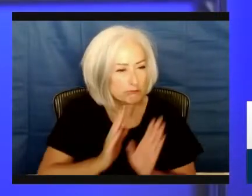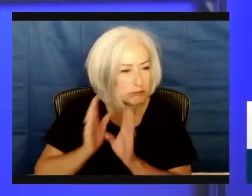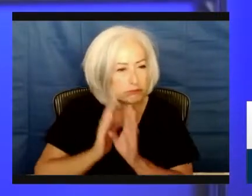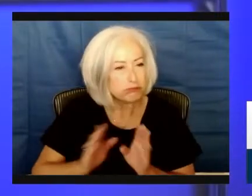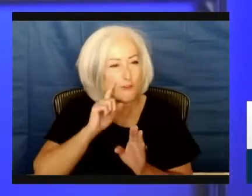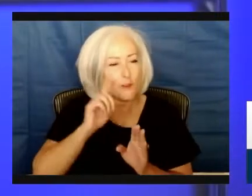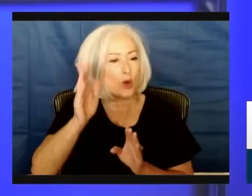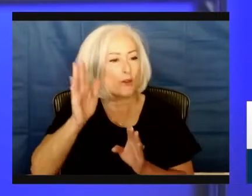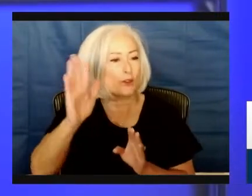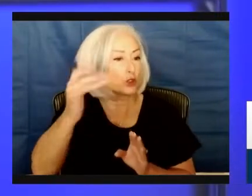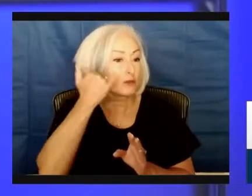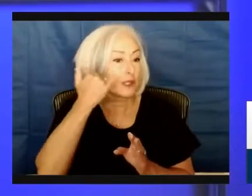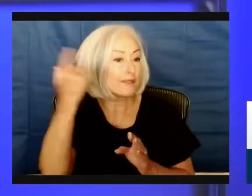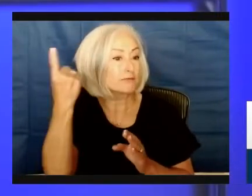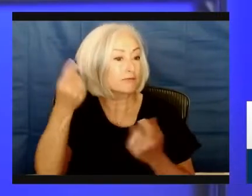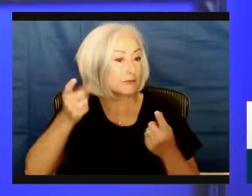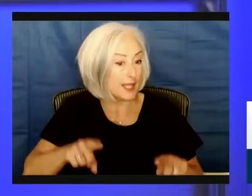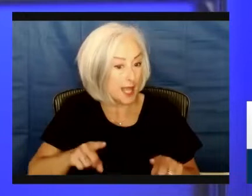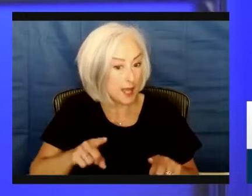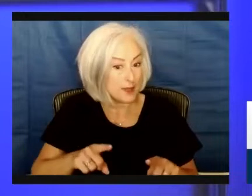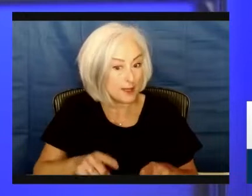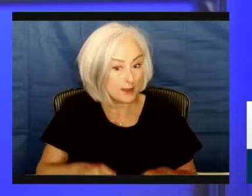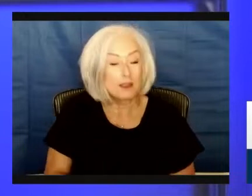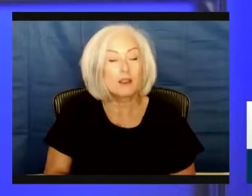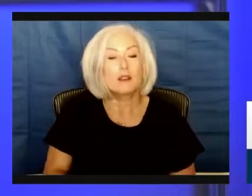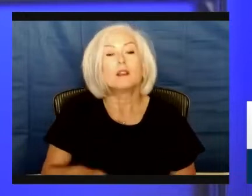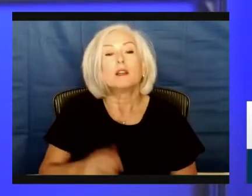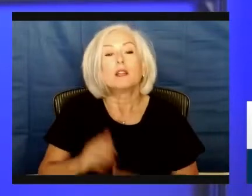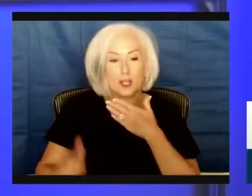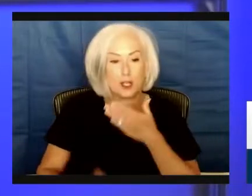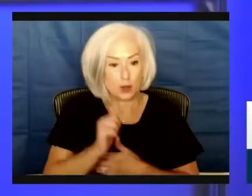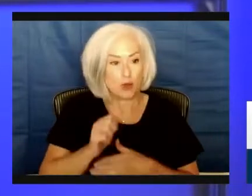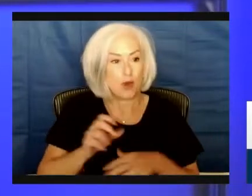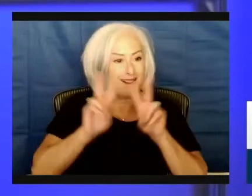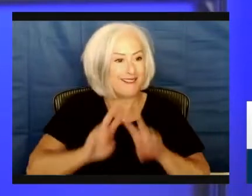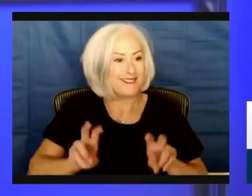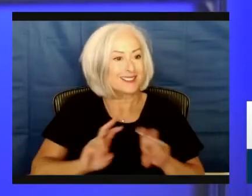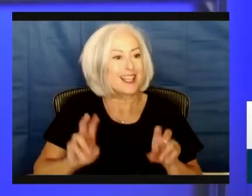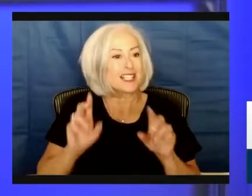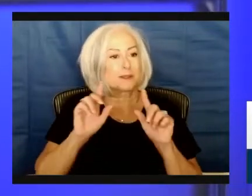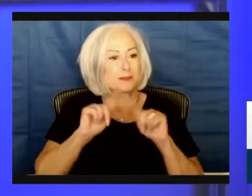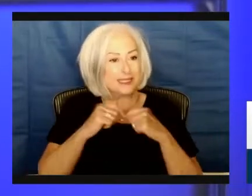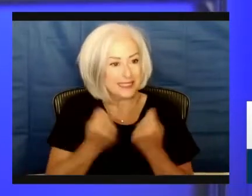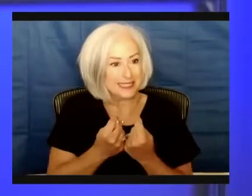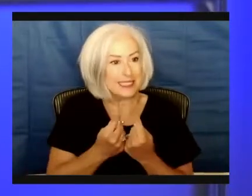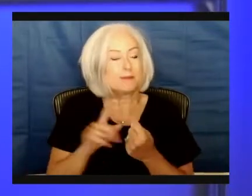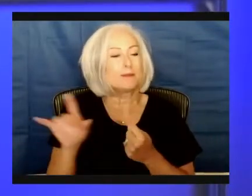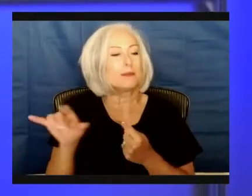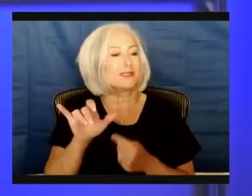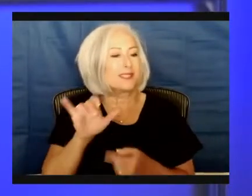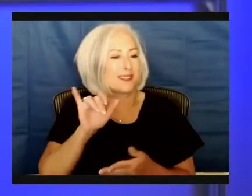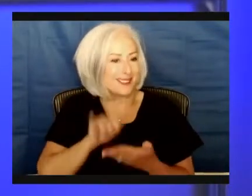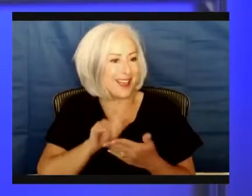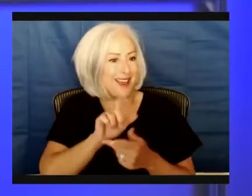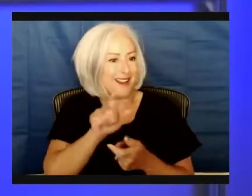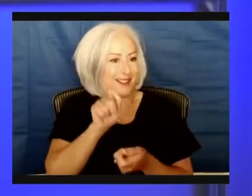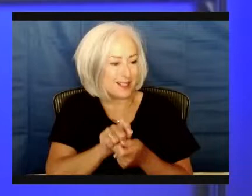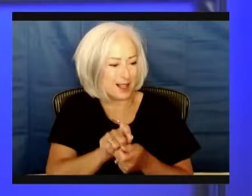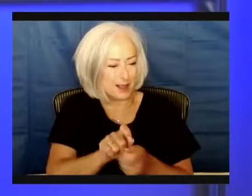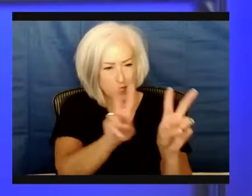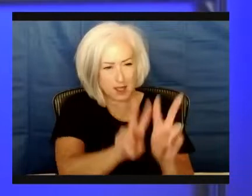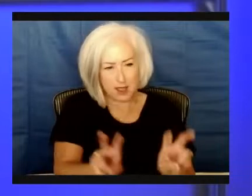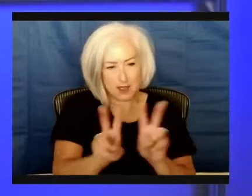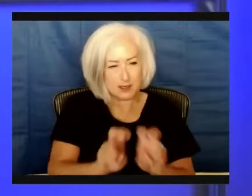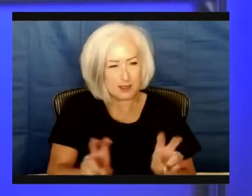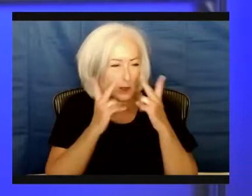assessment team. That team is doing exactly what it sounds like, which is they're assessing the situation. They're trying to find out what the total number of